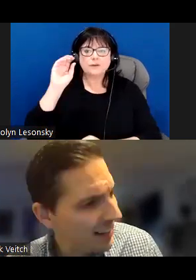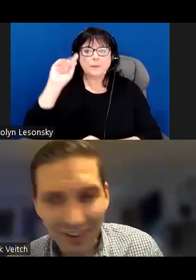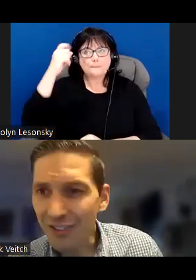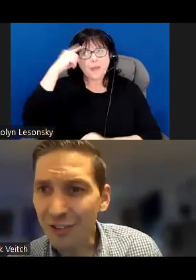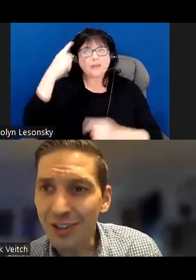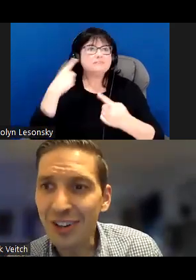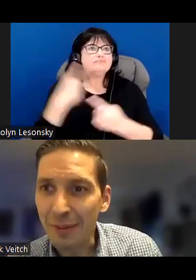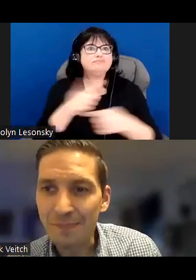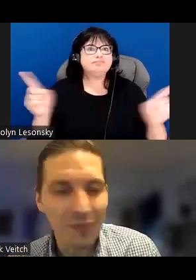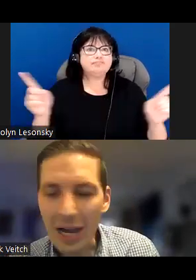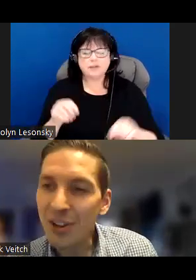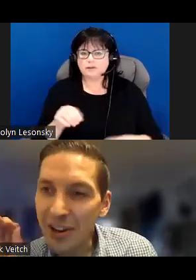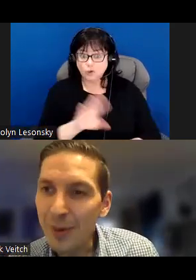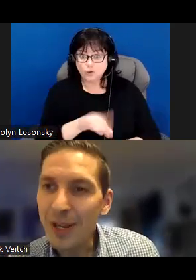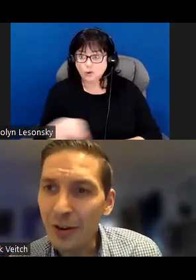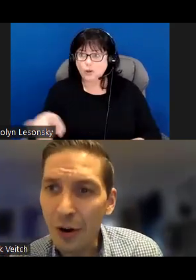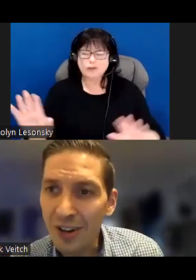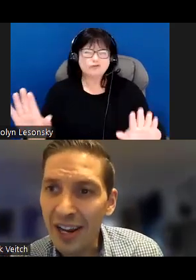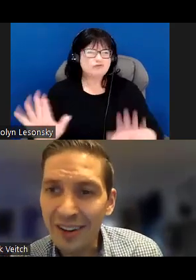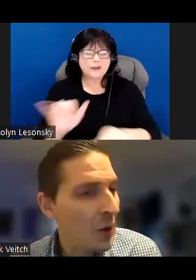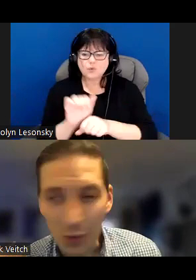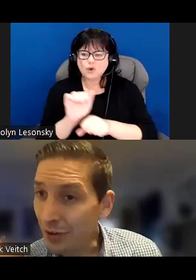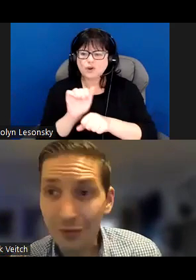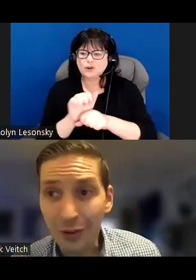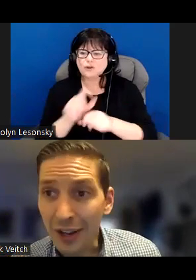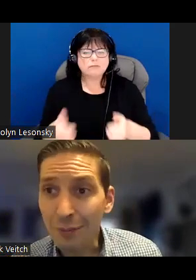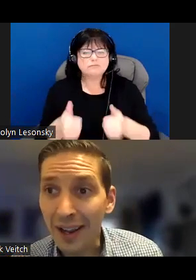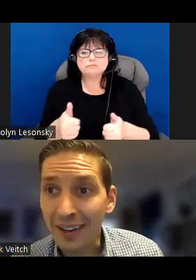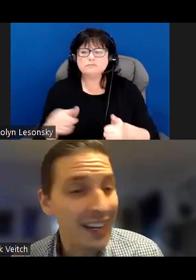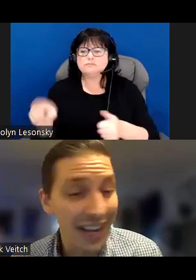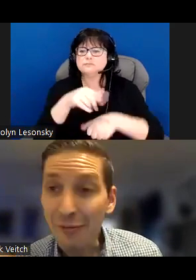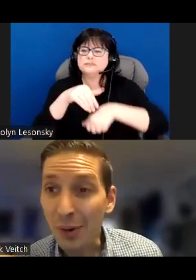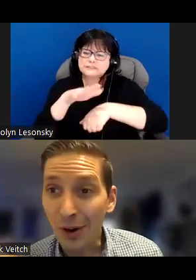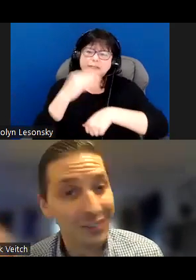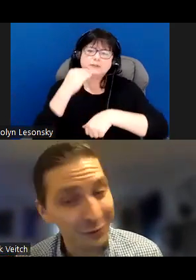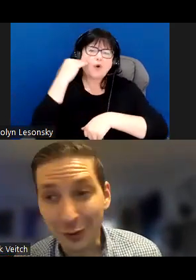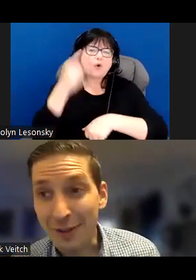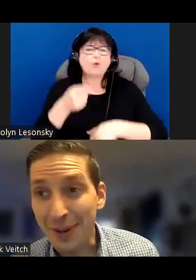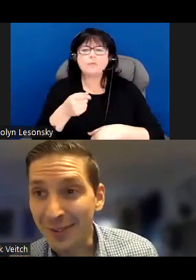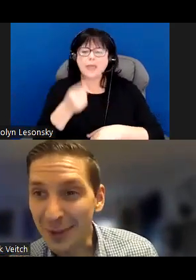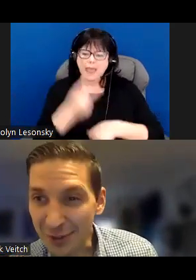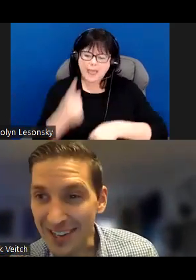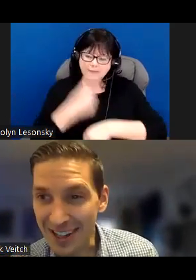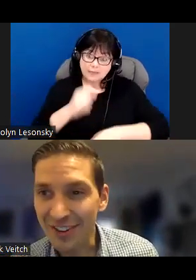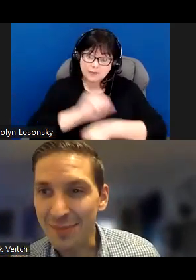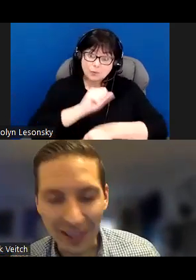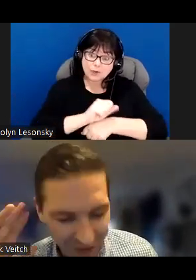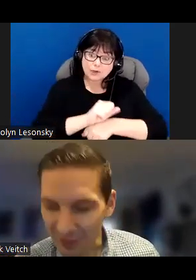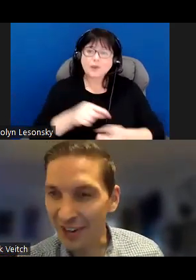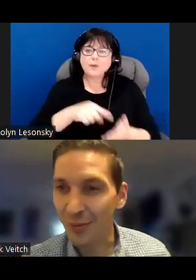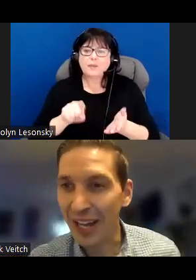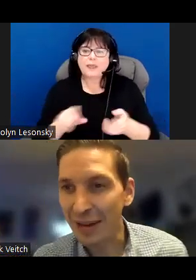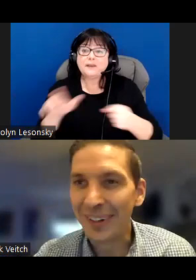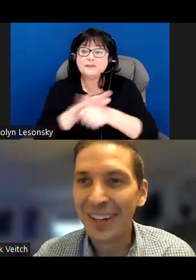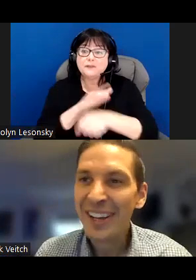great work, done such a great job. I'm sending everybody here home today with a full day's pay. Half day work, full day pay. What a great day that's going to